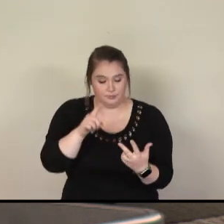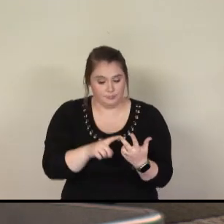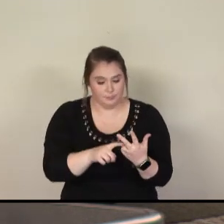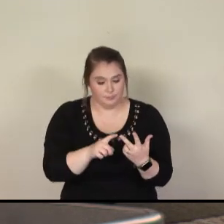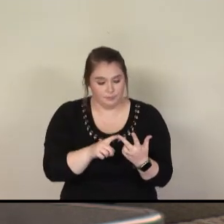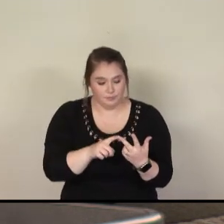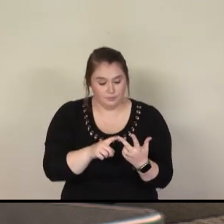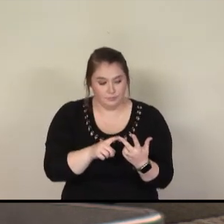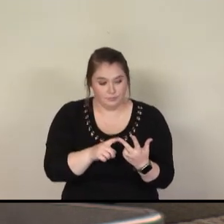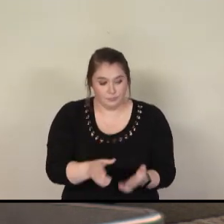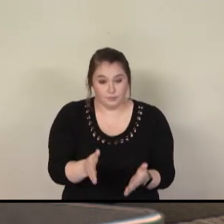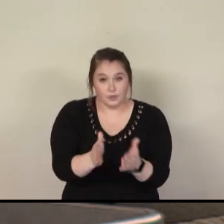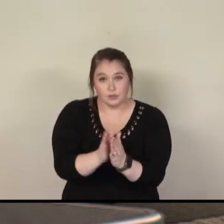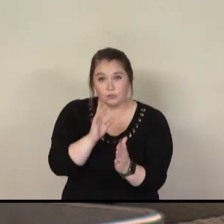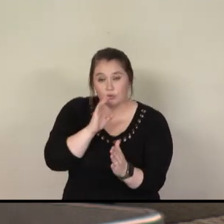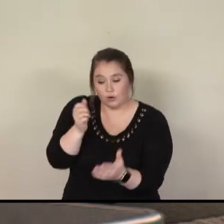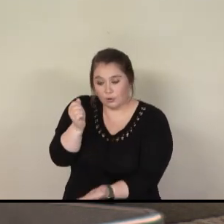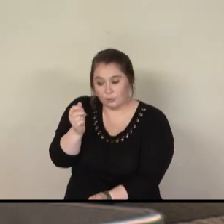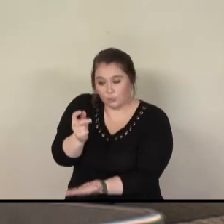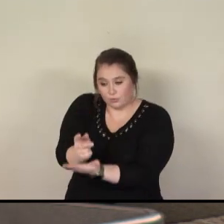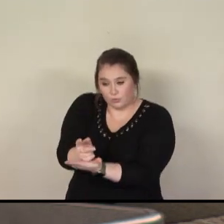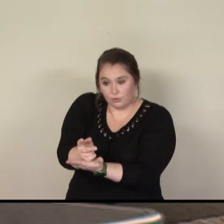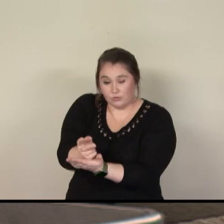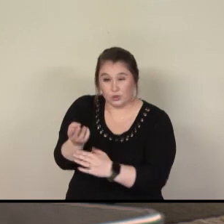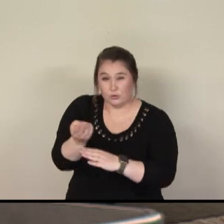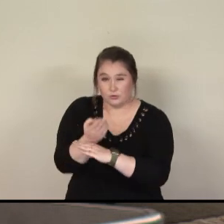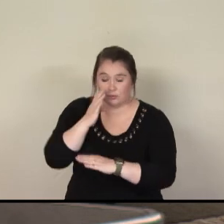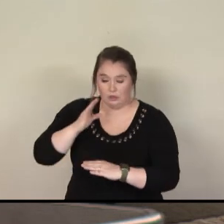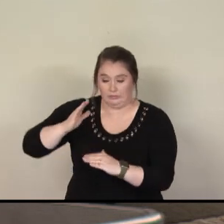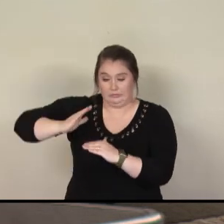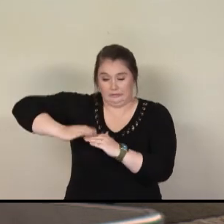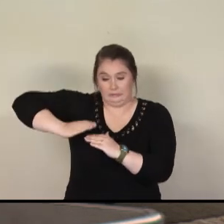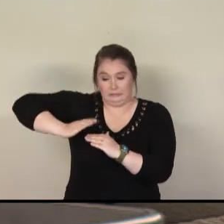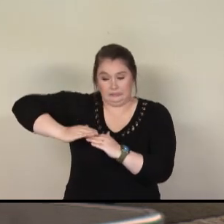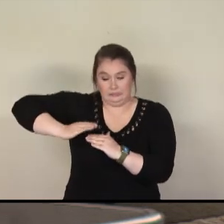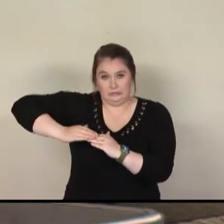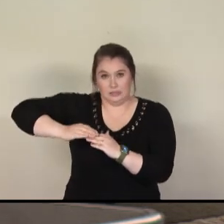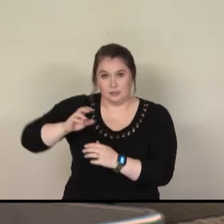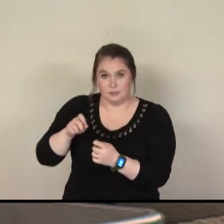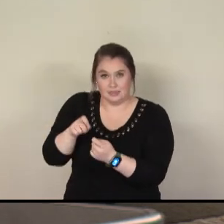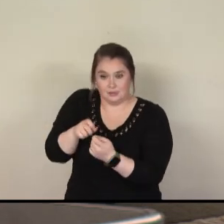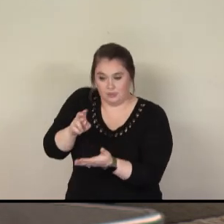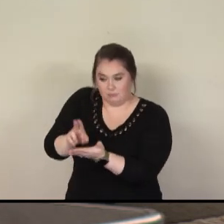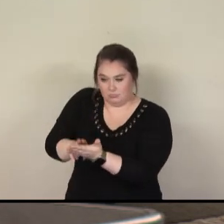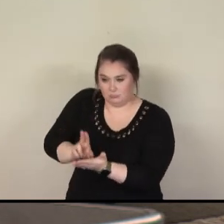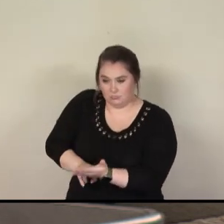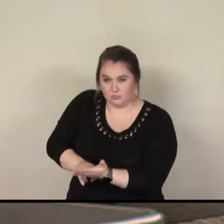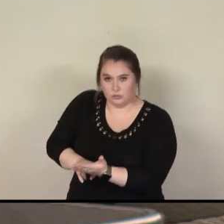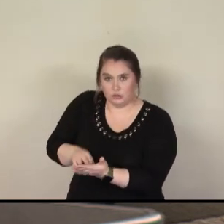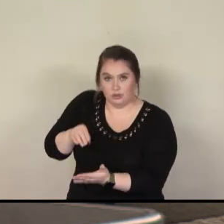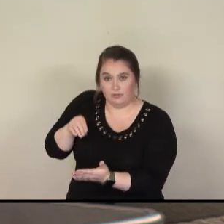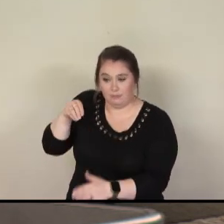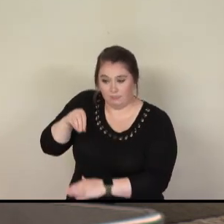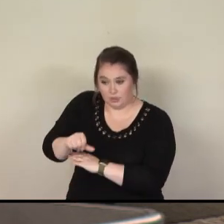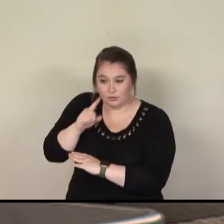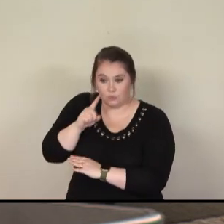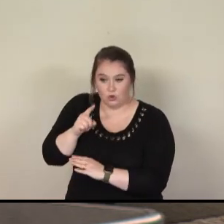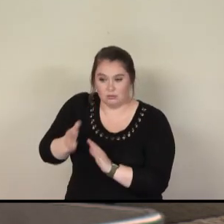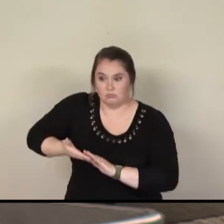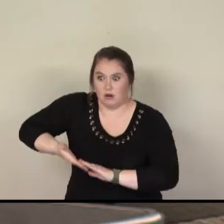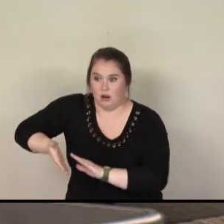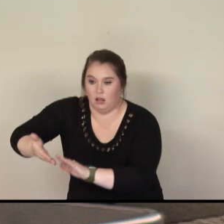asking you to approve the use of up to a certain number of contractor contingency funds for acceleration of the